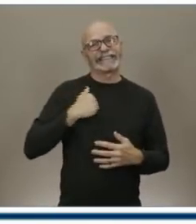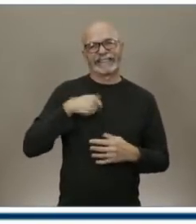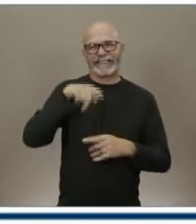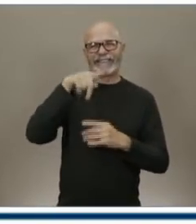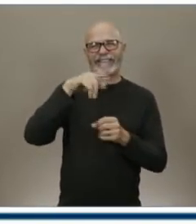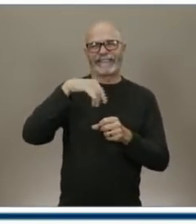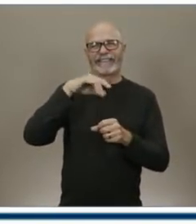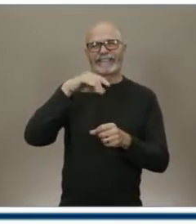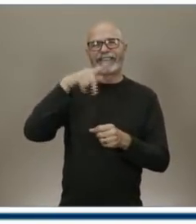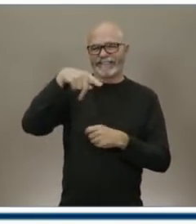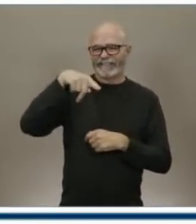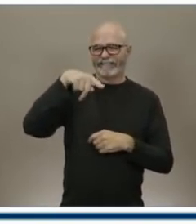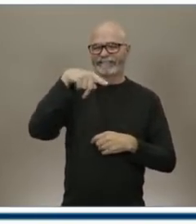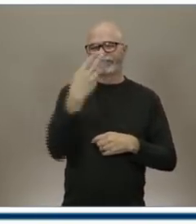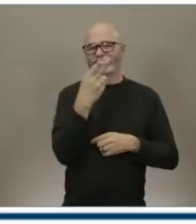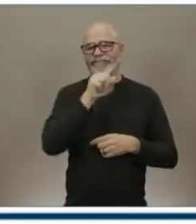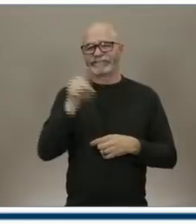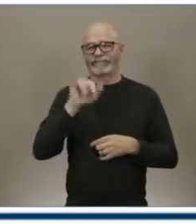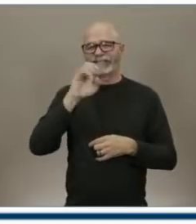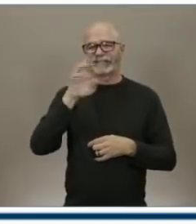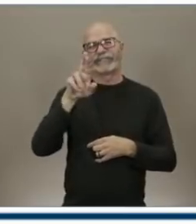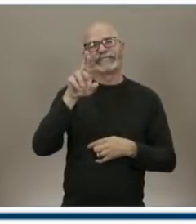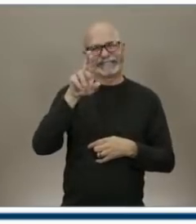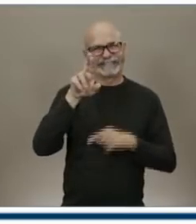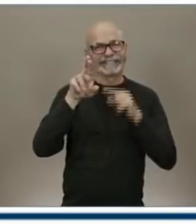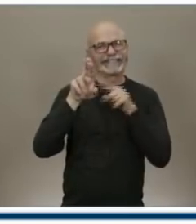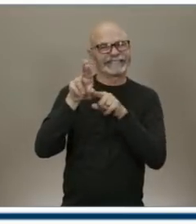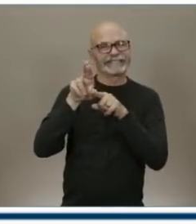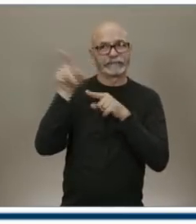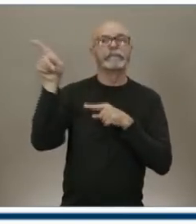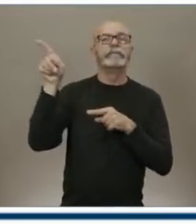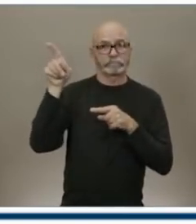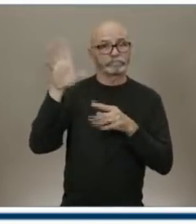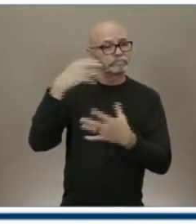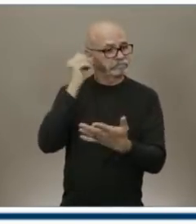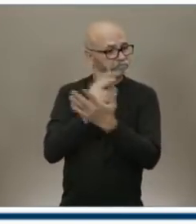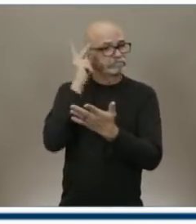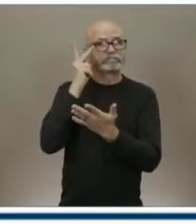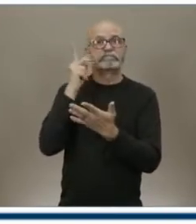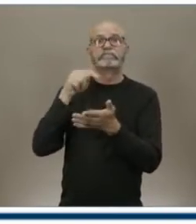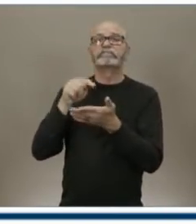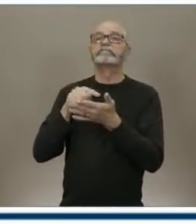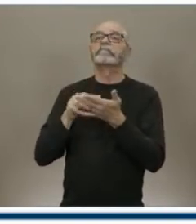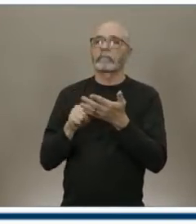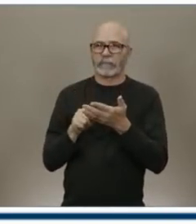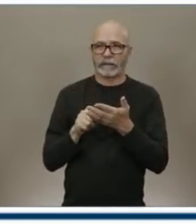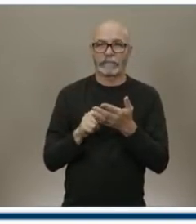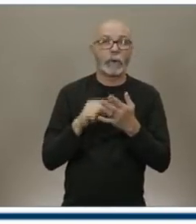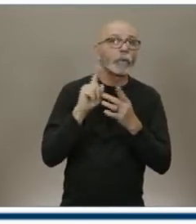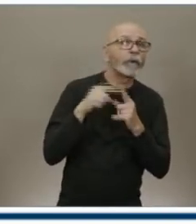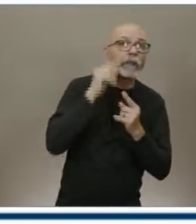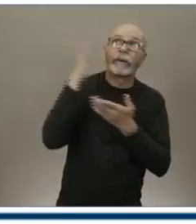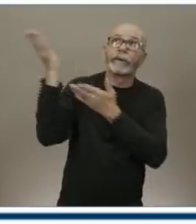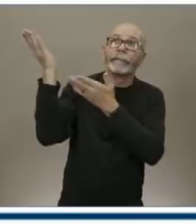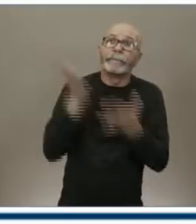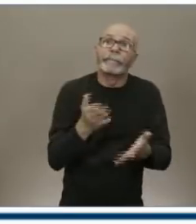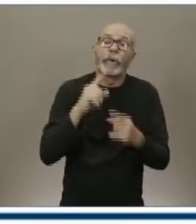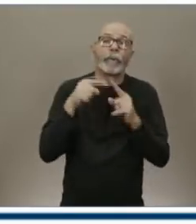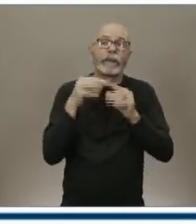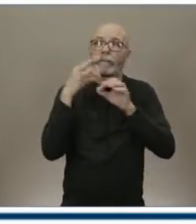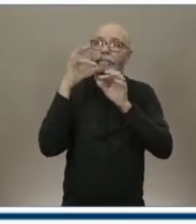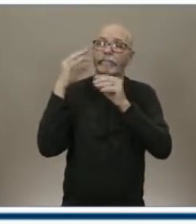approved, and this was an important step that we were waiting to allow us to move forward to begin immunizing. On Wednesday of this week,